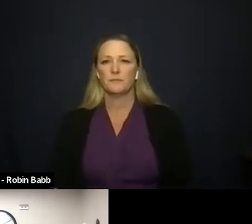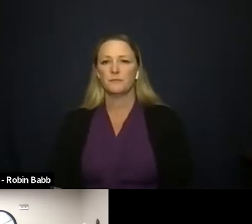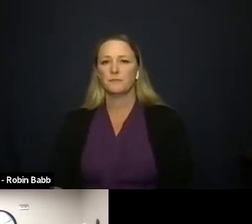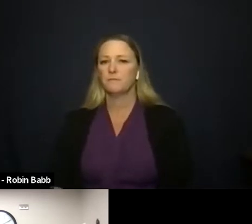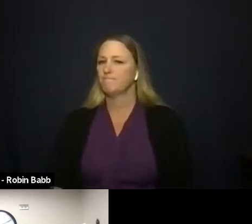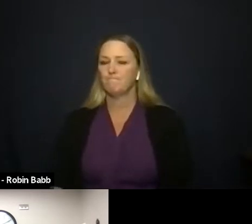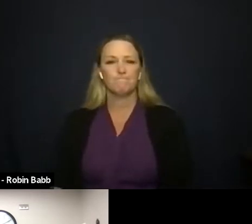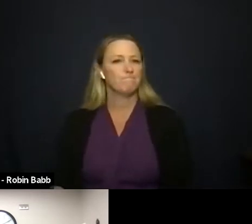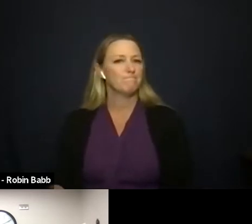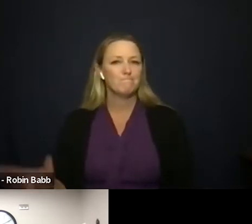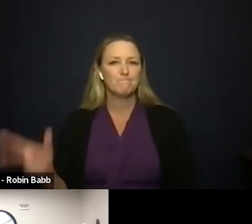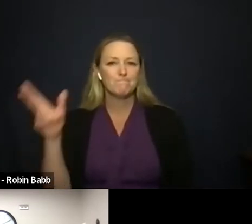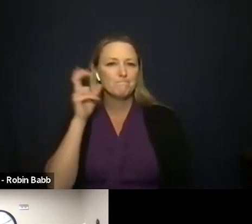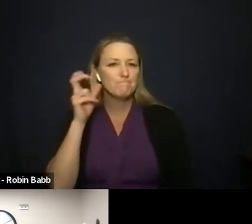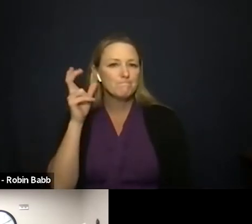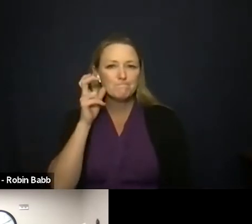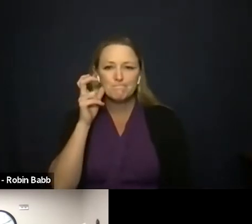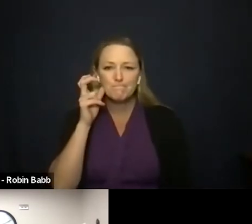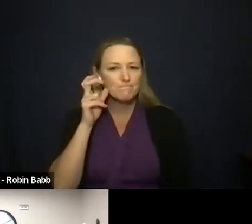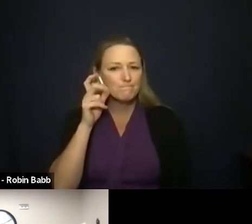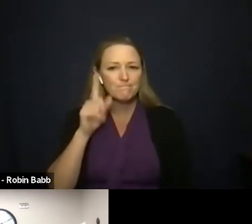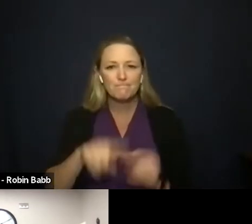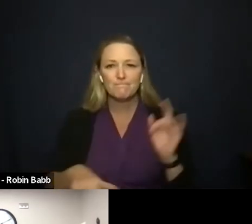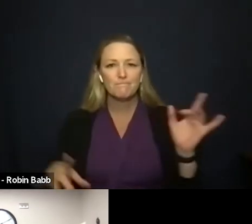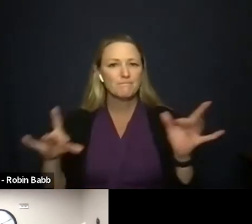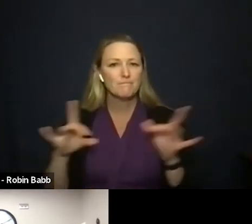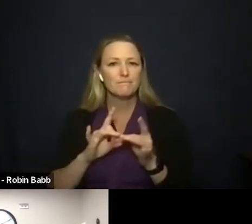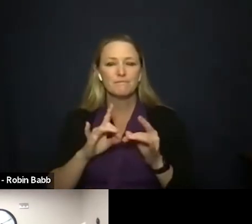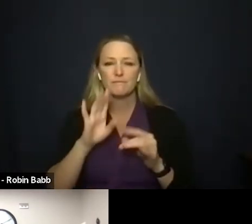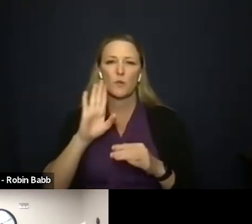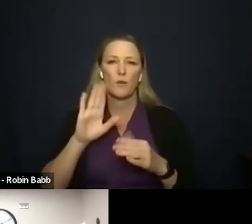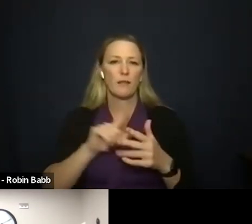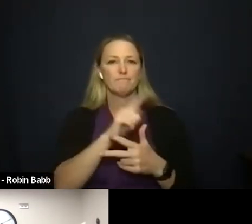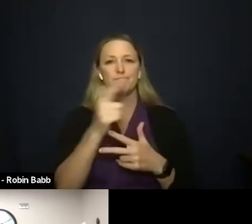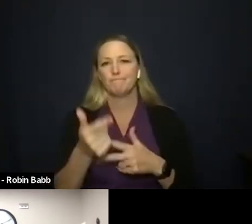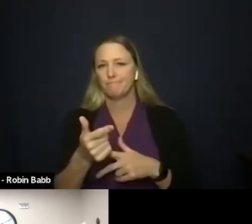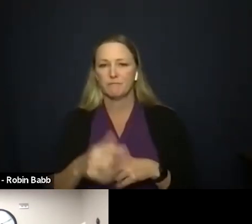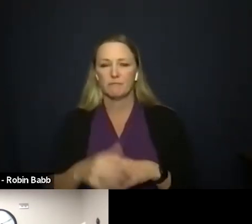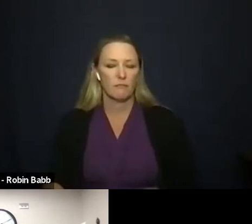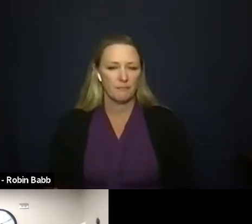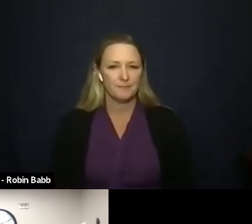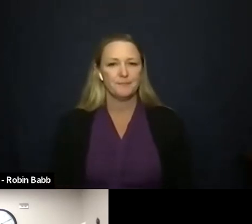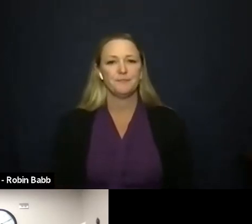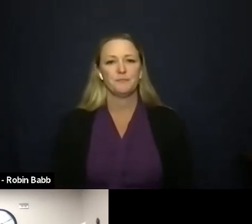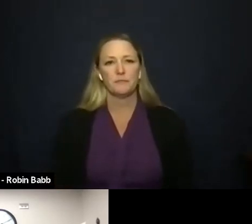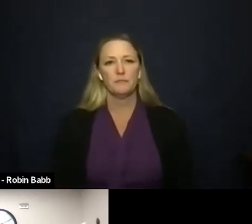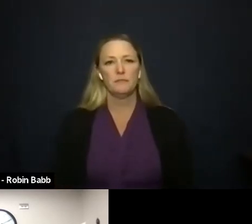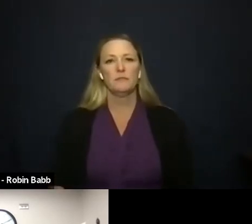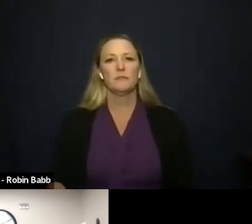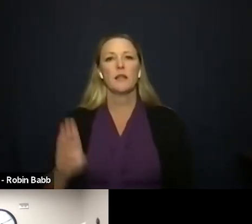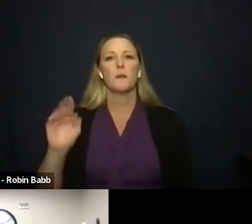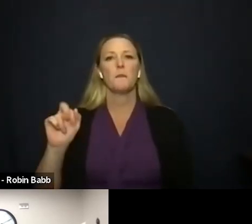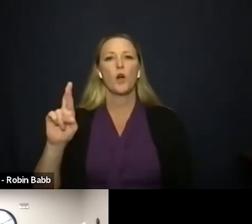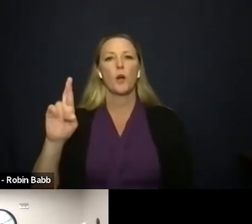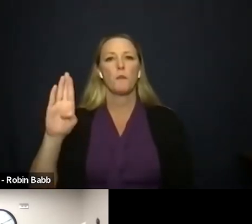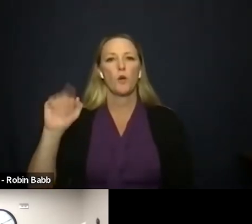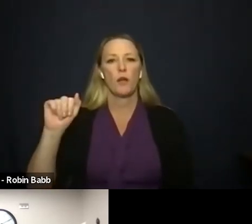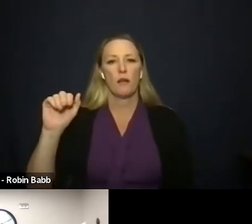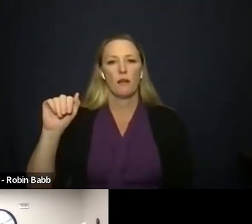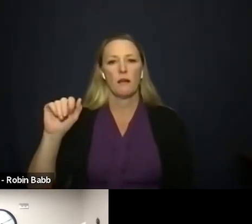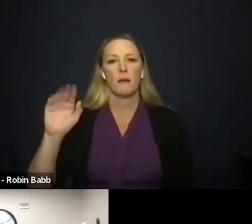they're not able to connect them and they go to the next speaker barbara batastini